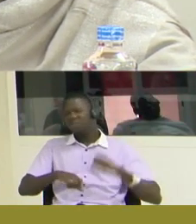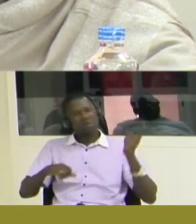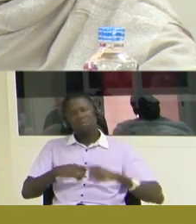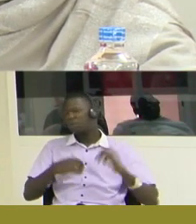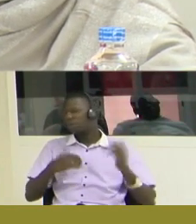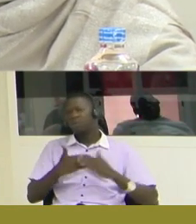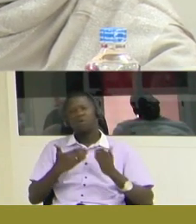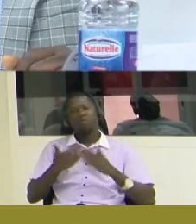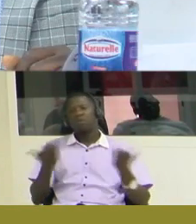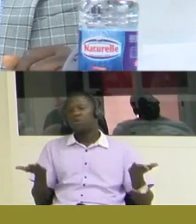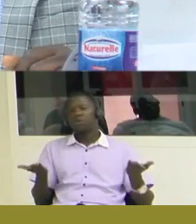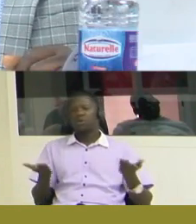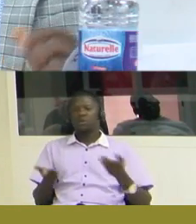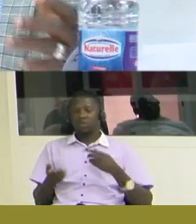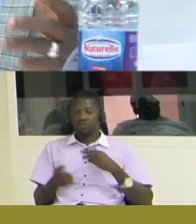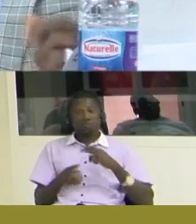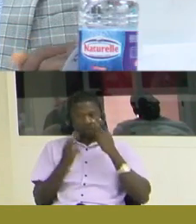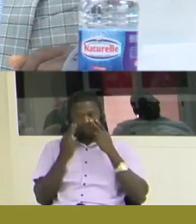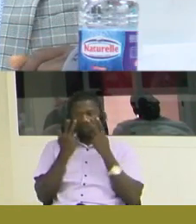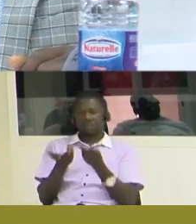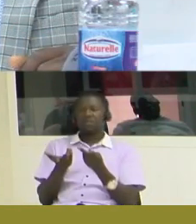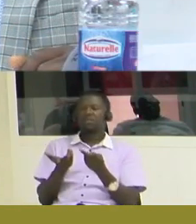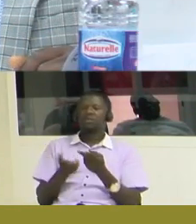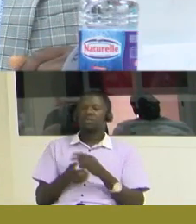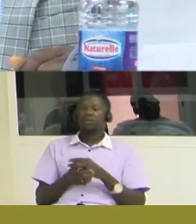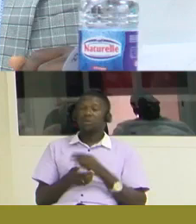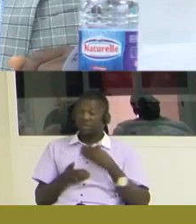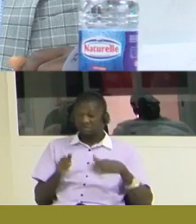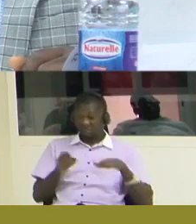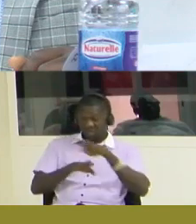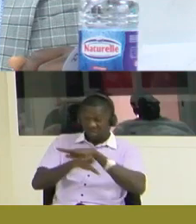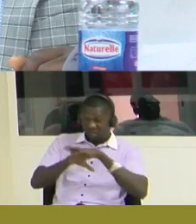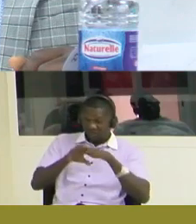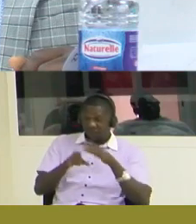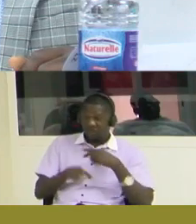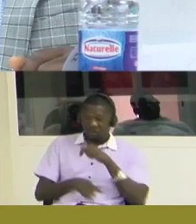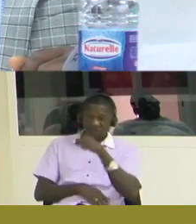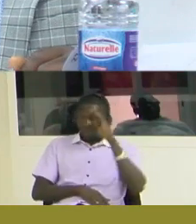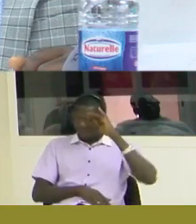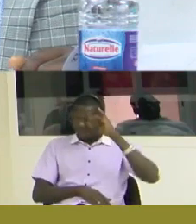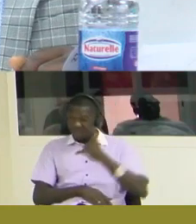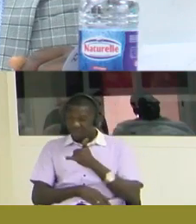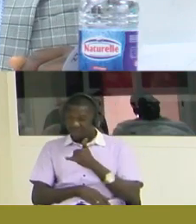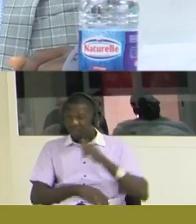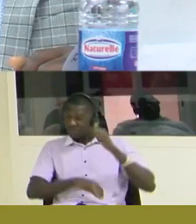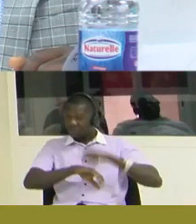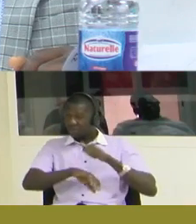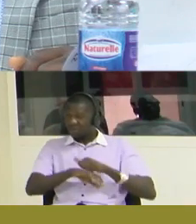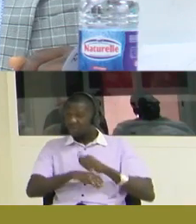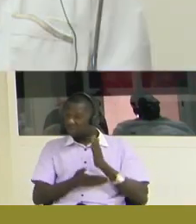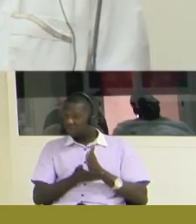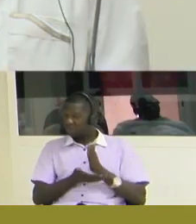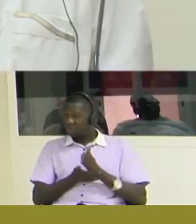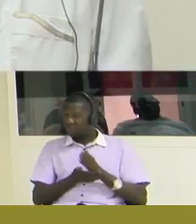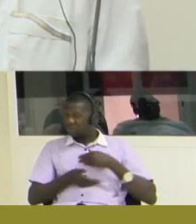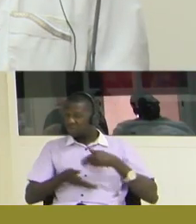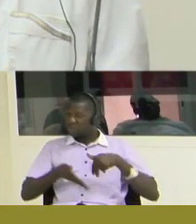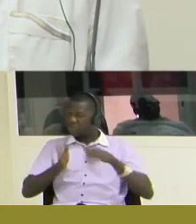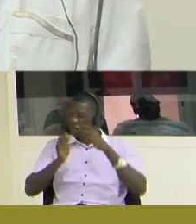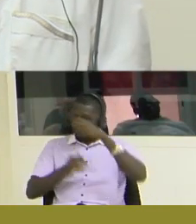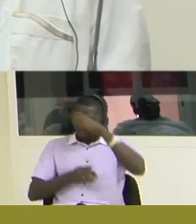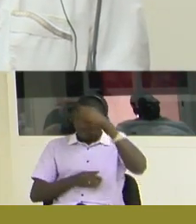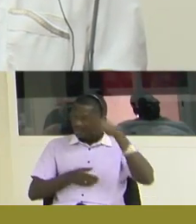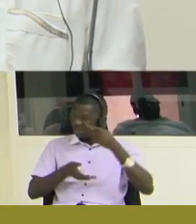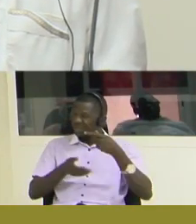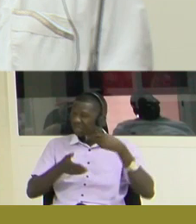have seen so far on the basis of that wouldn't you agree that torture is perhaps a modus operandi in